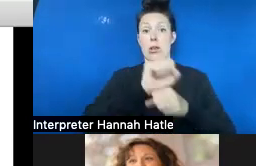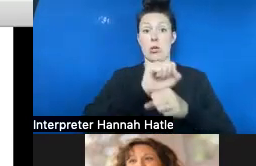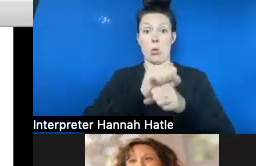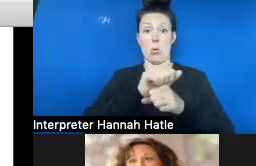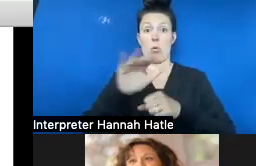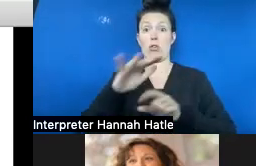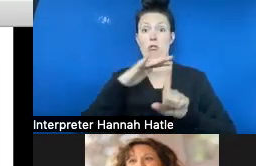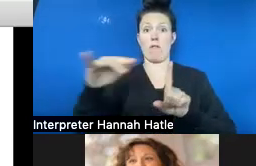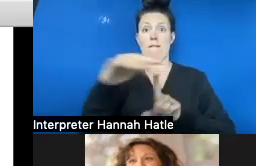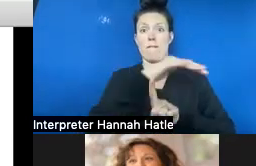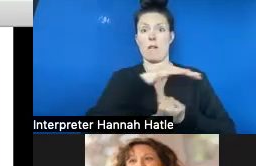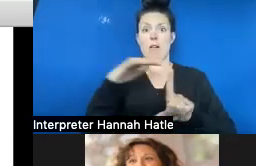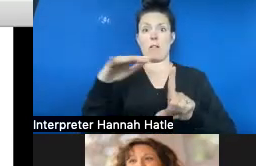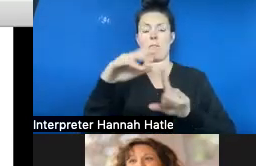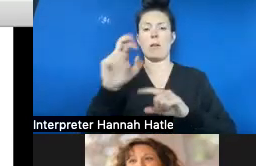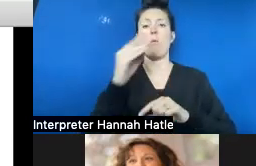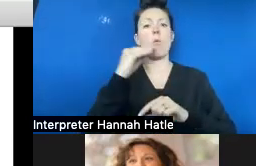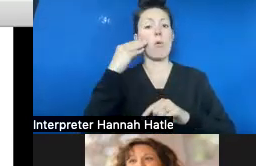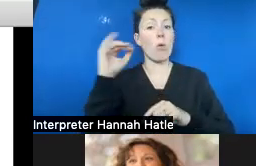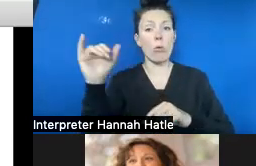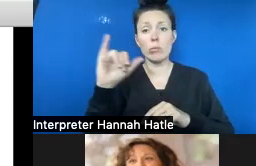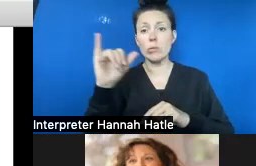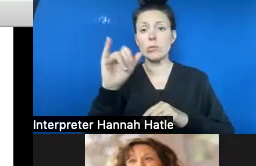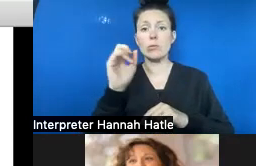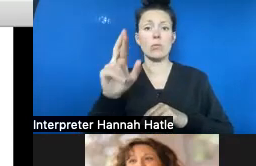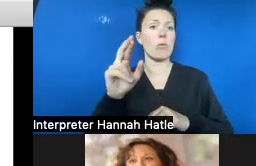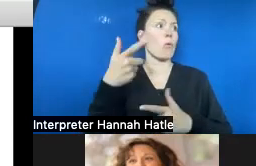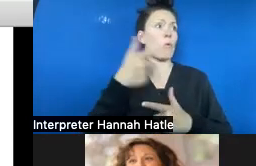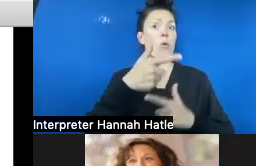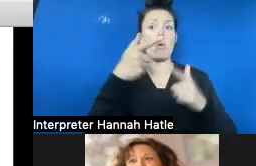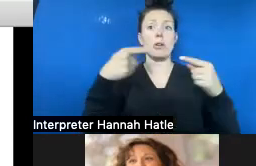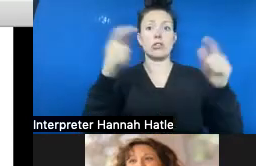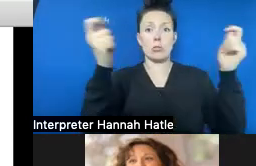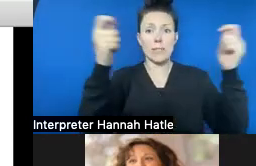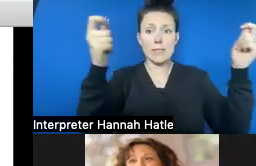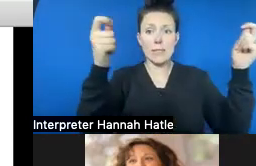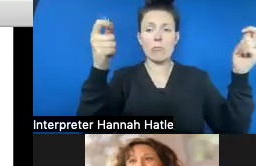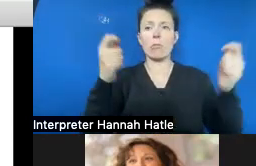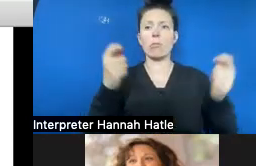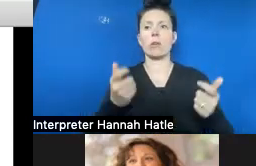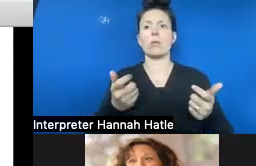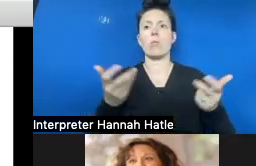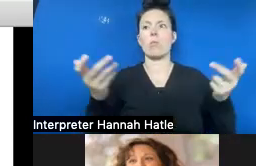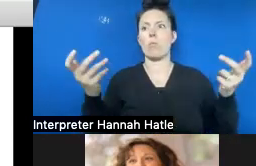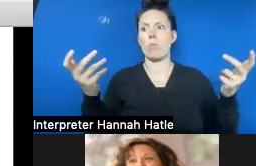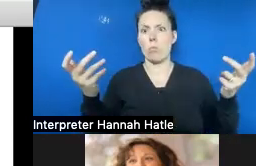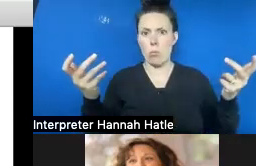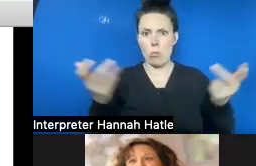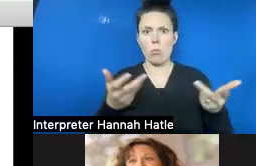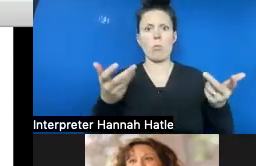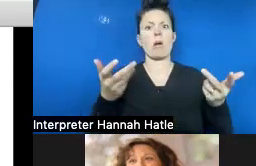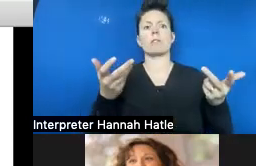environment, or even at home or at the ceremony hall? Like, what is